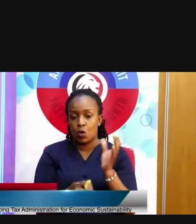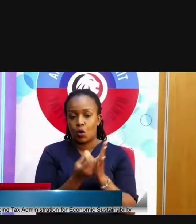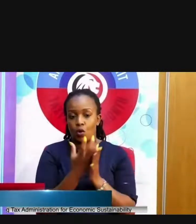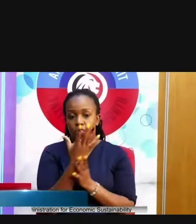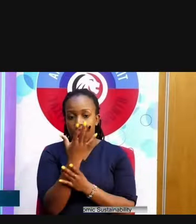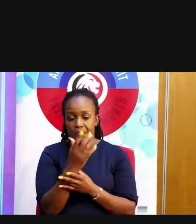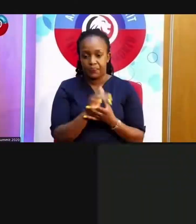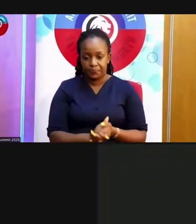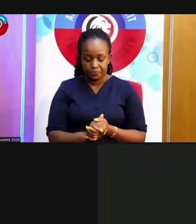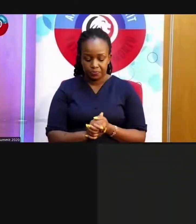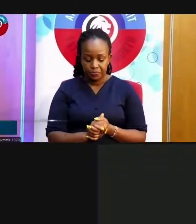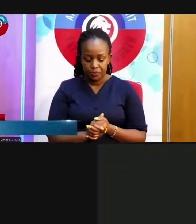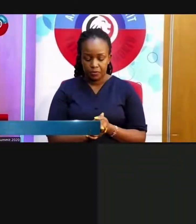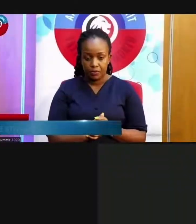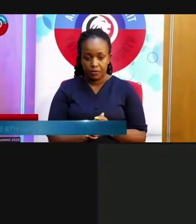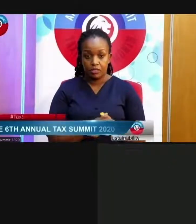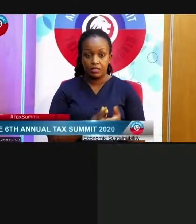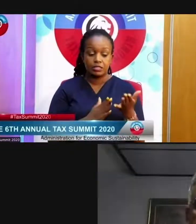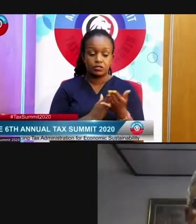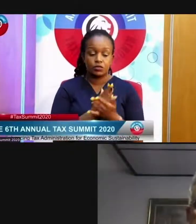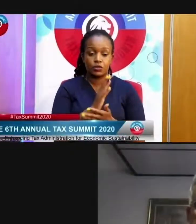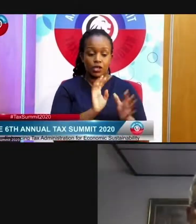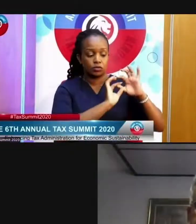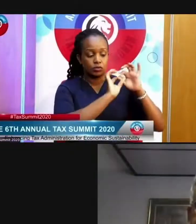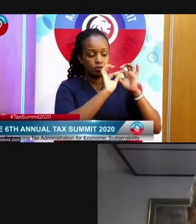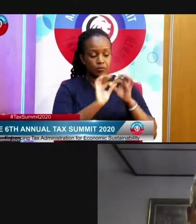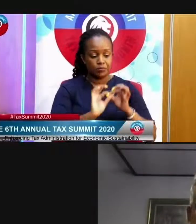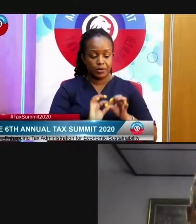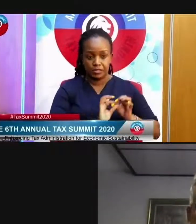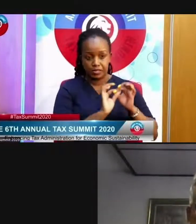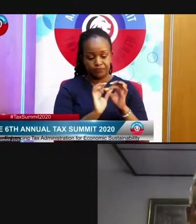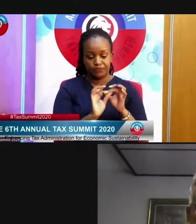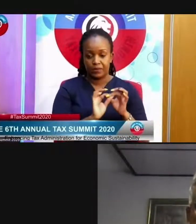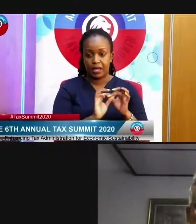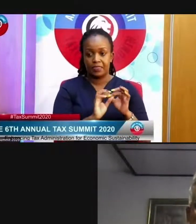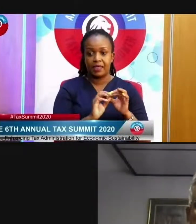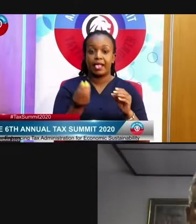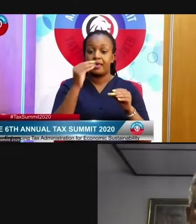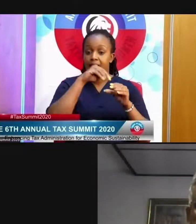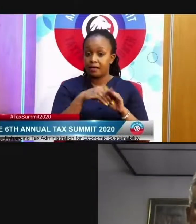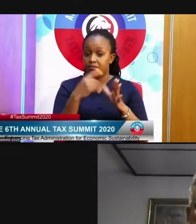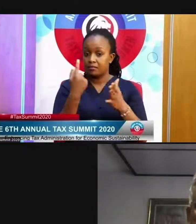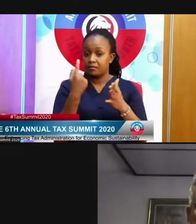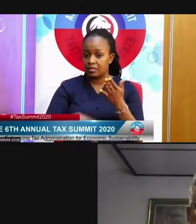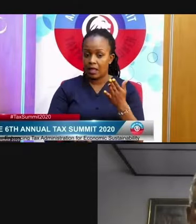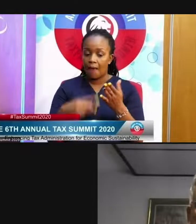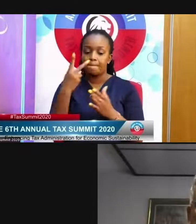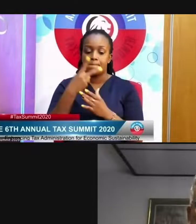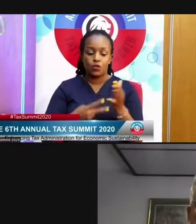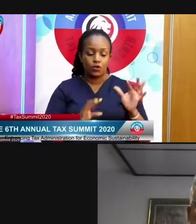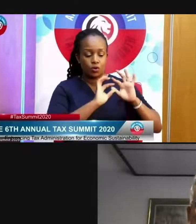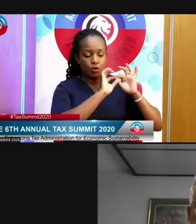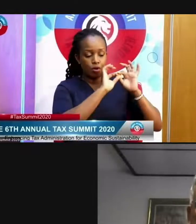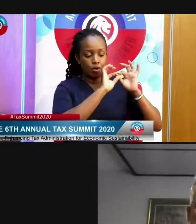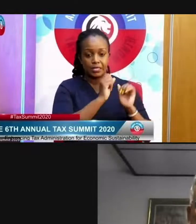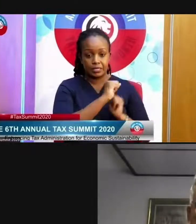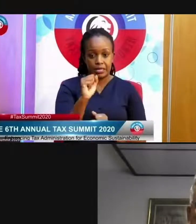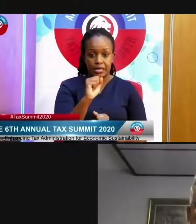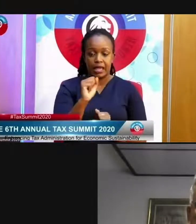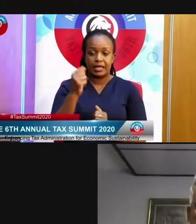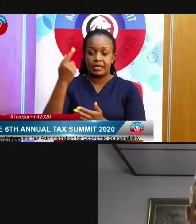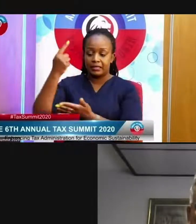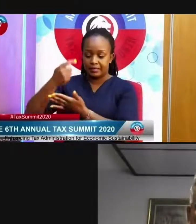It's in the corporate taxation, it's in the broader income tax, both on the corporate side and in the taxation of high net